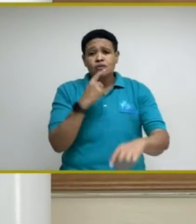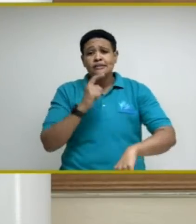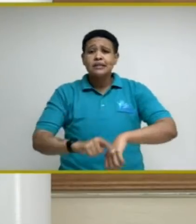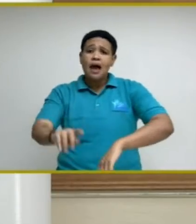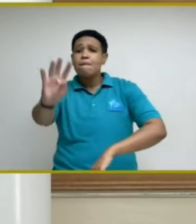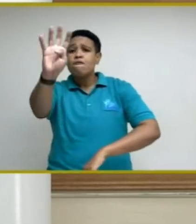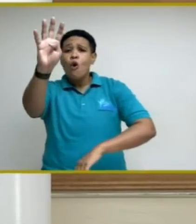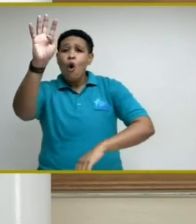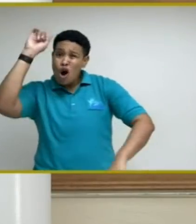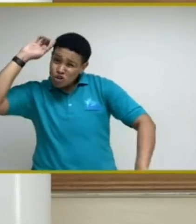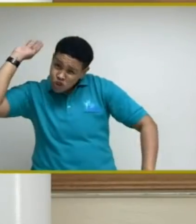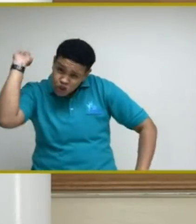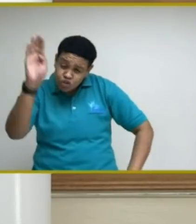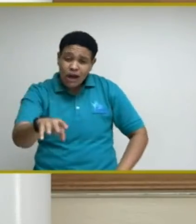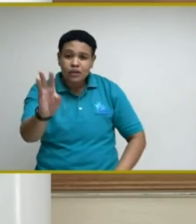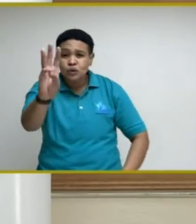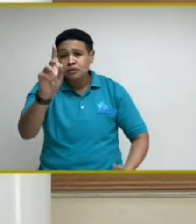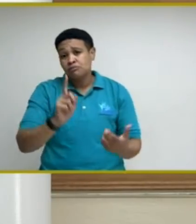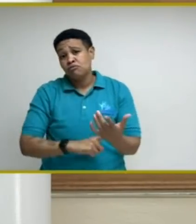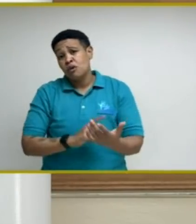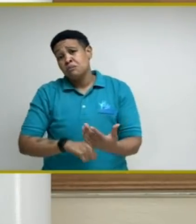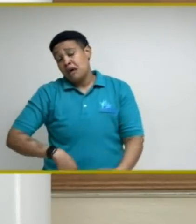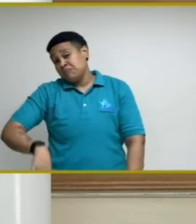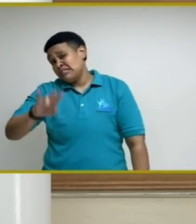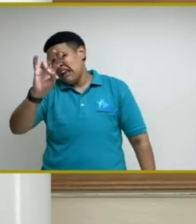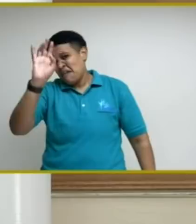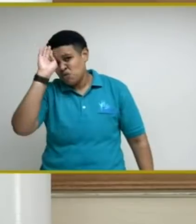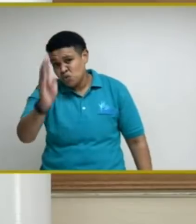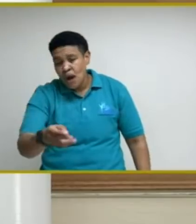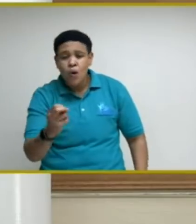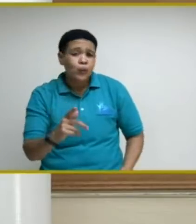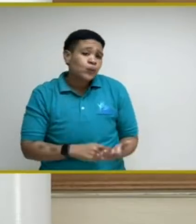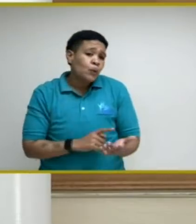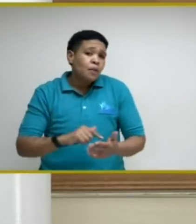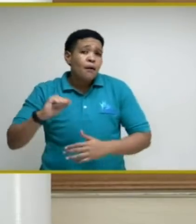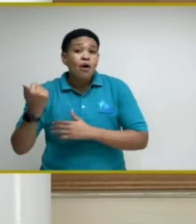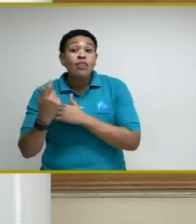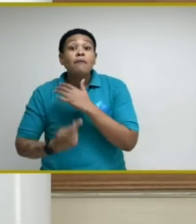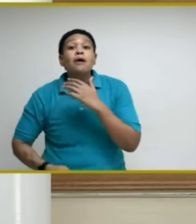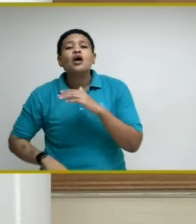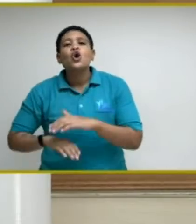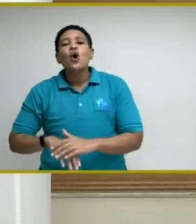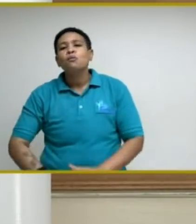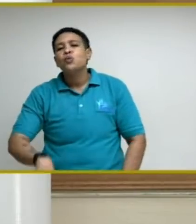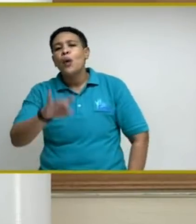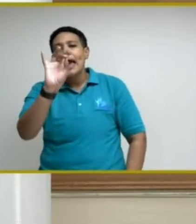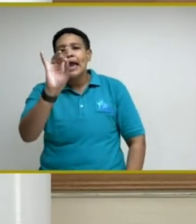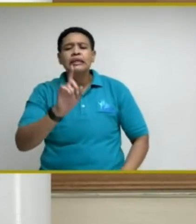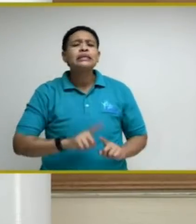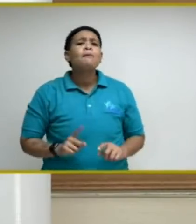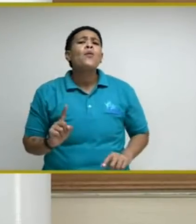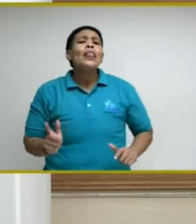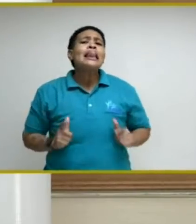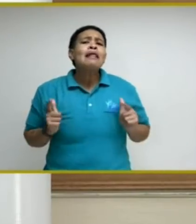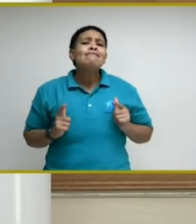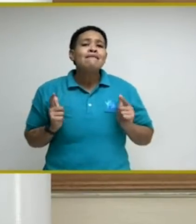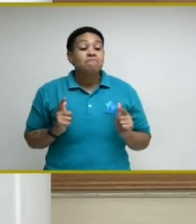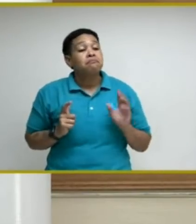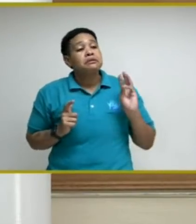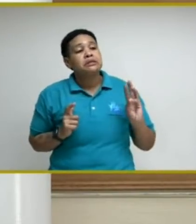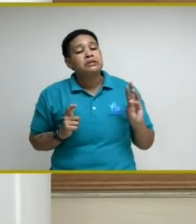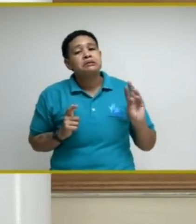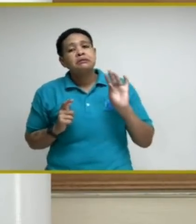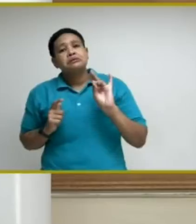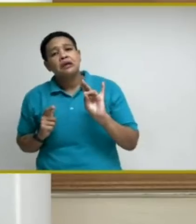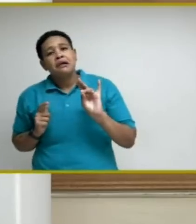instances to 6, in some to 7, and in other parishes to 8 p.m. So depending on the parish you're in, you can